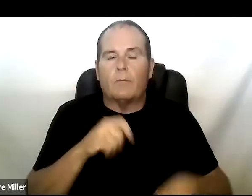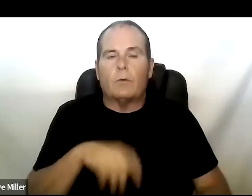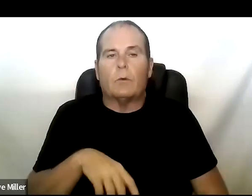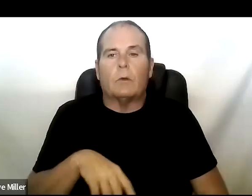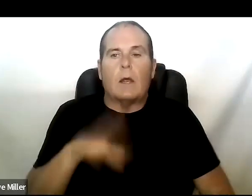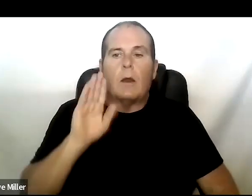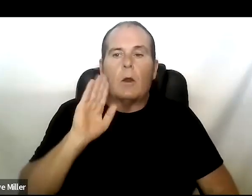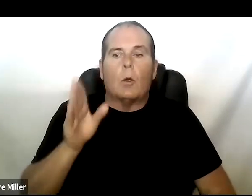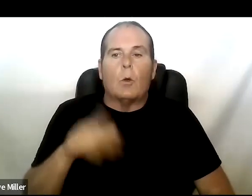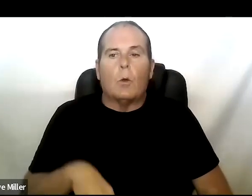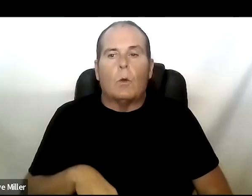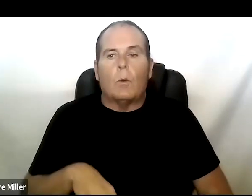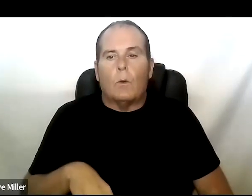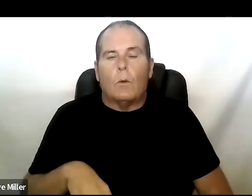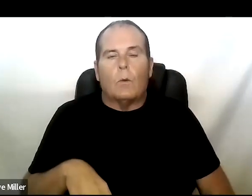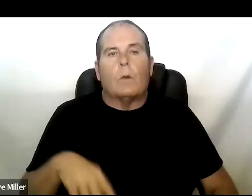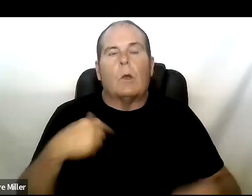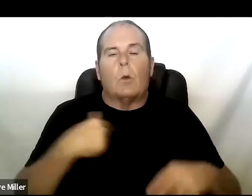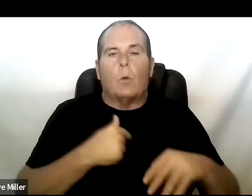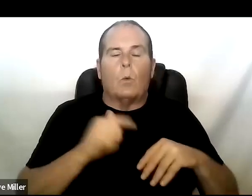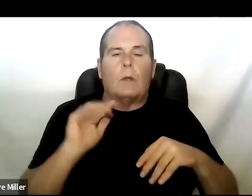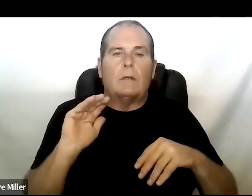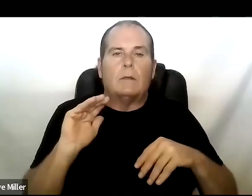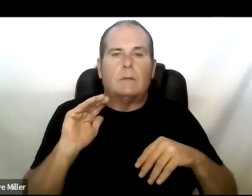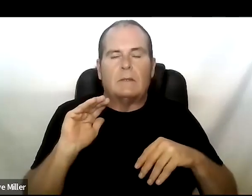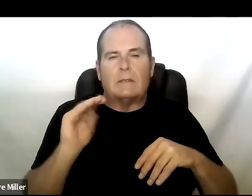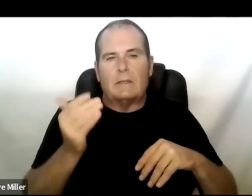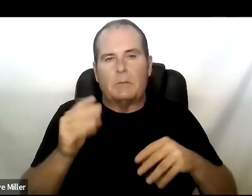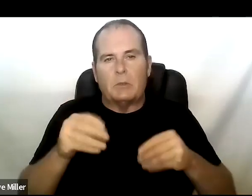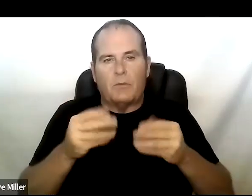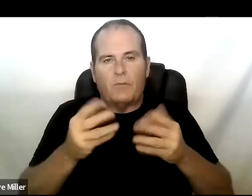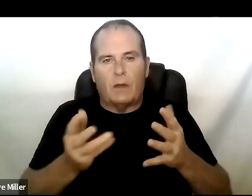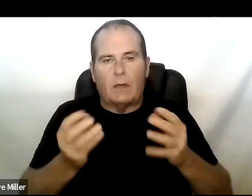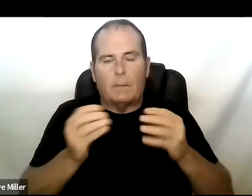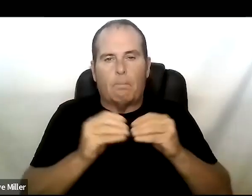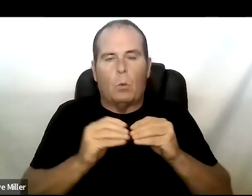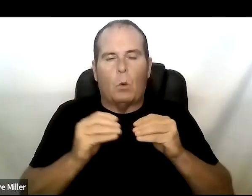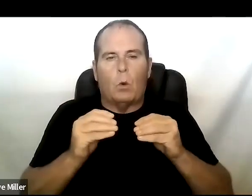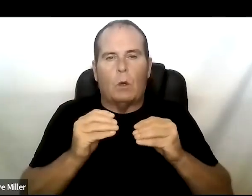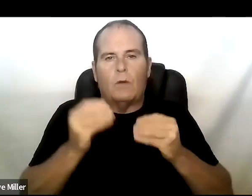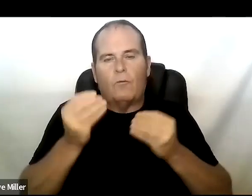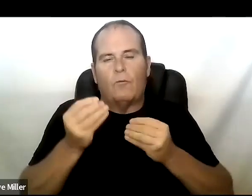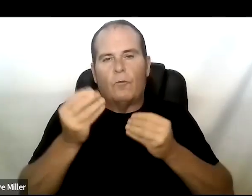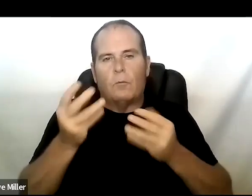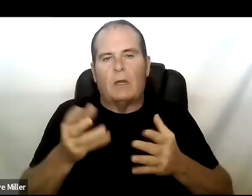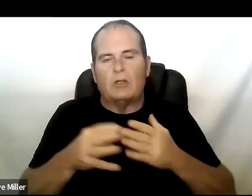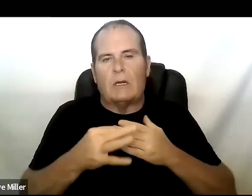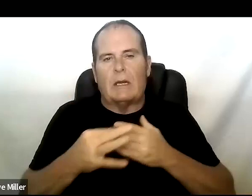Hi. We seem to be providing more information and